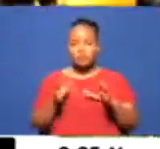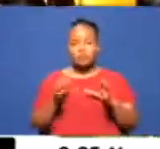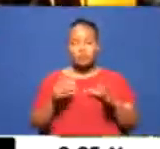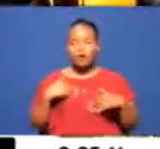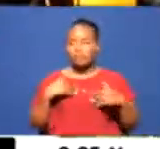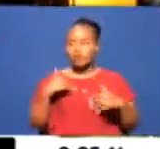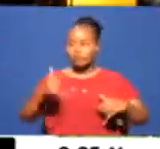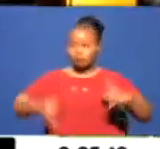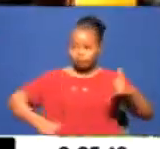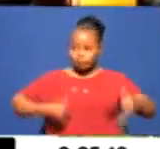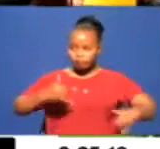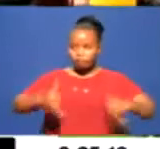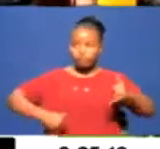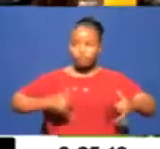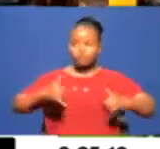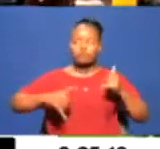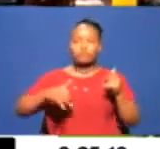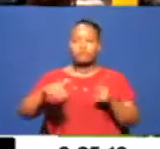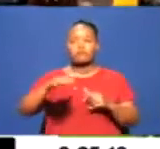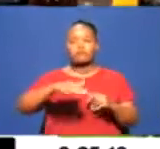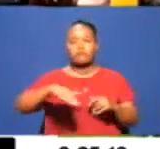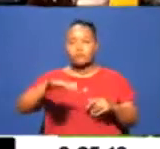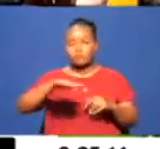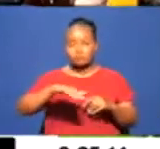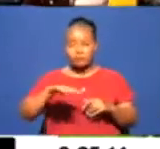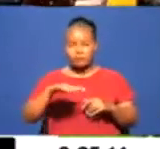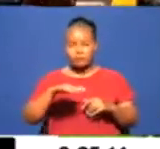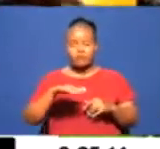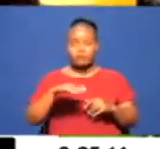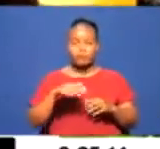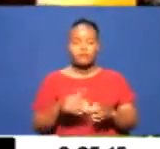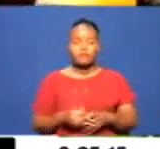Nancy Okware, Legends Edition.